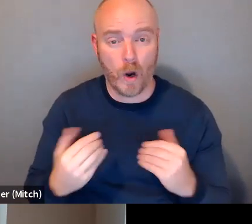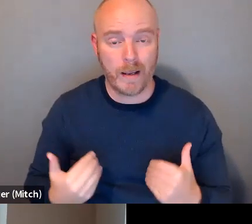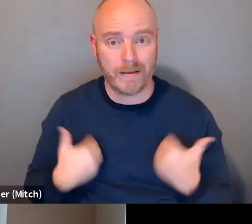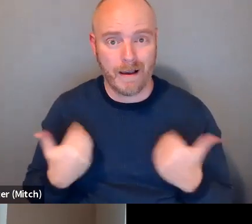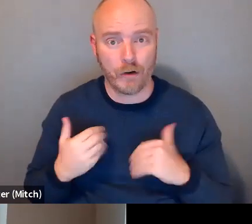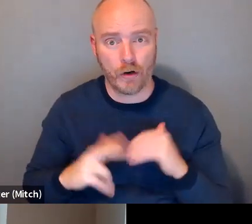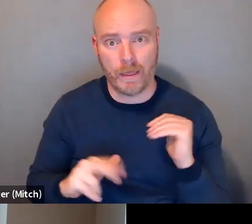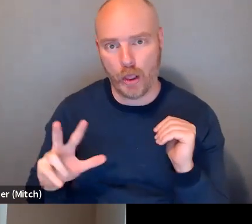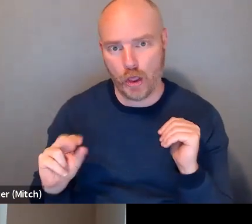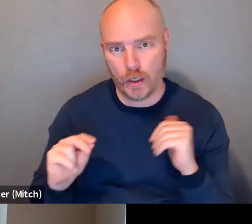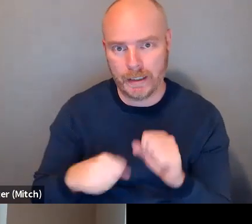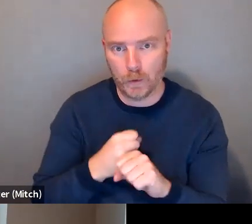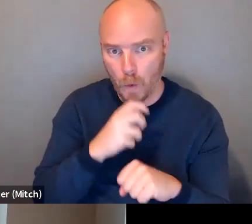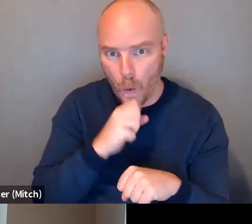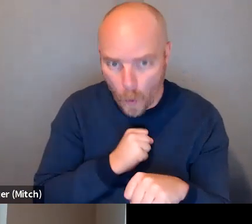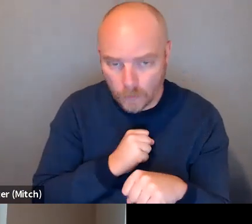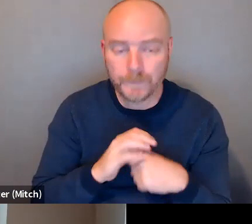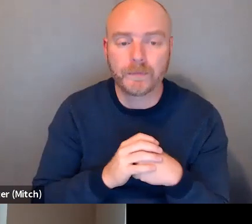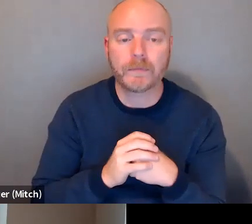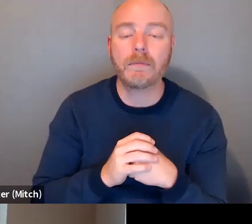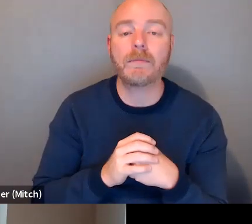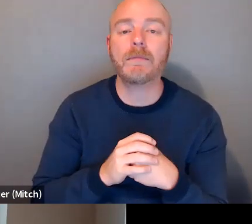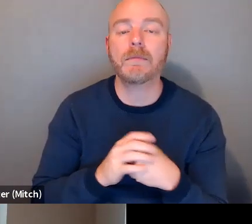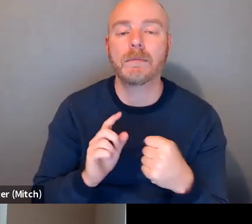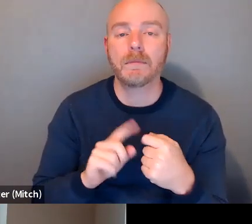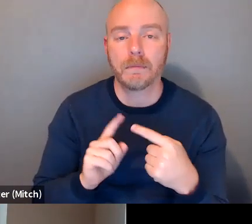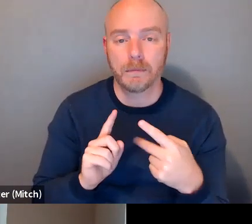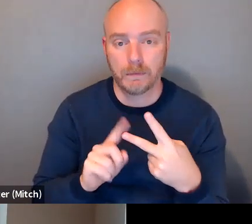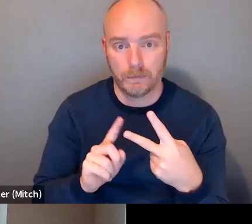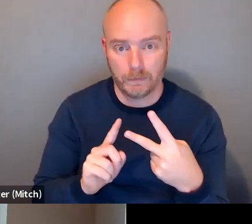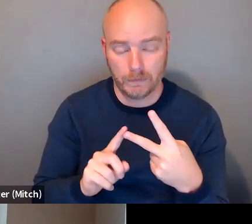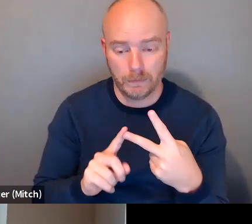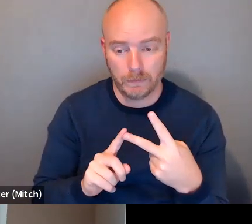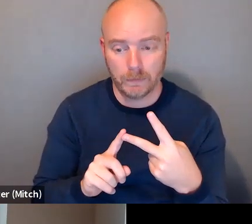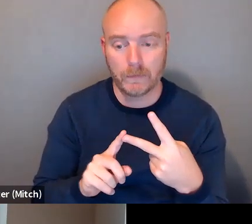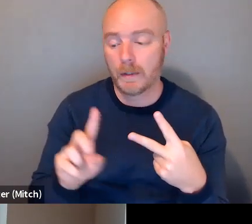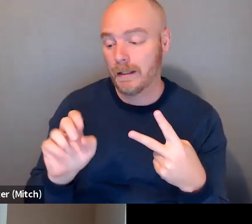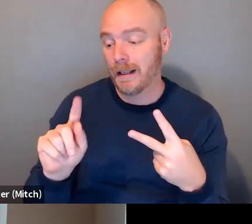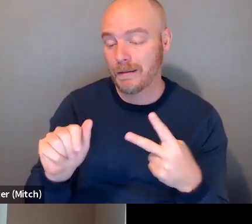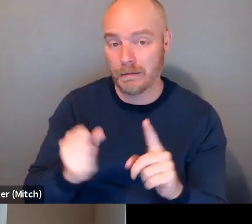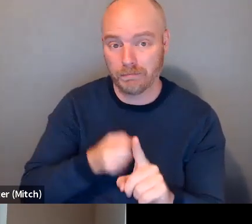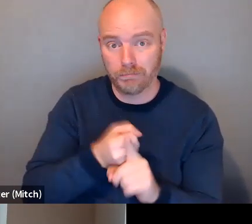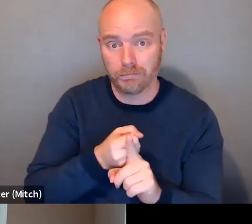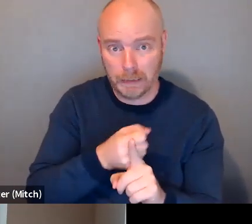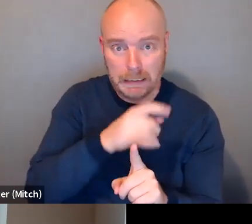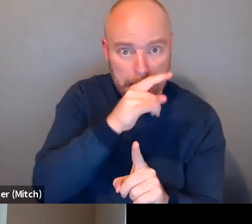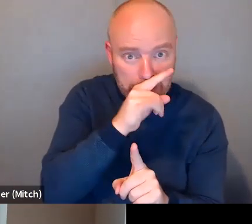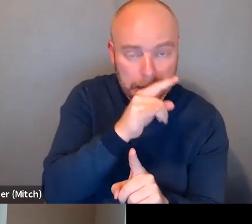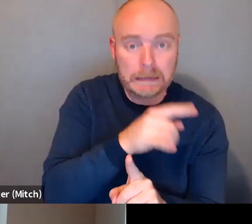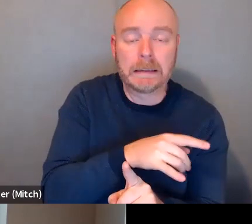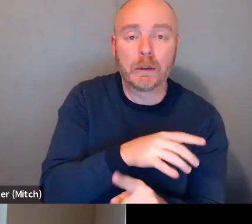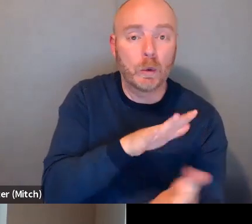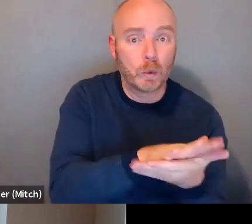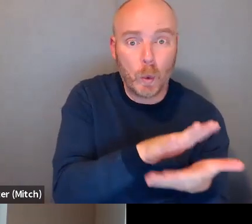than 30 years of age. We have seen the Delta variant in kids as young as